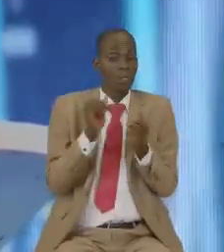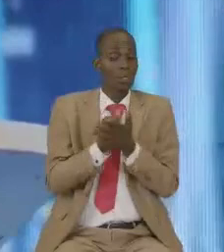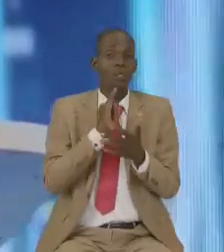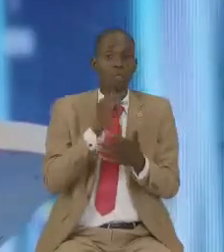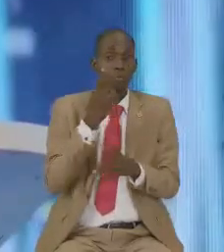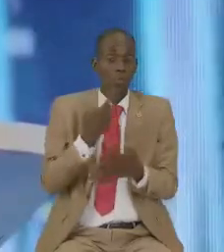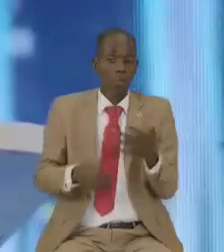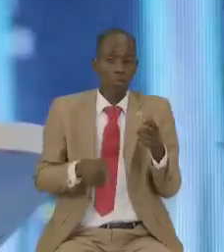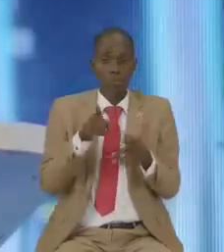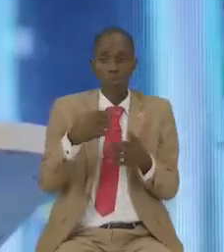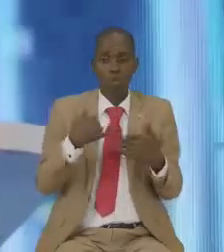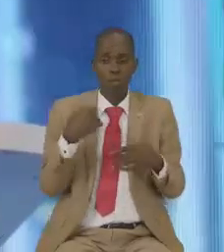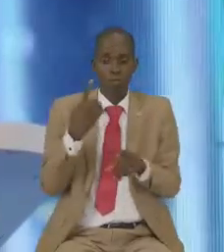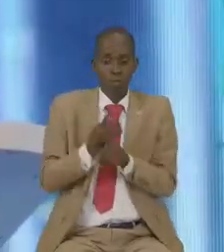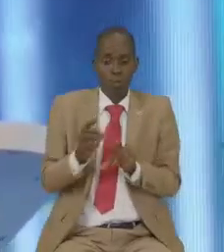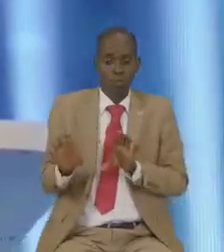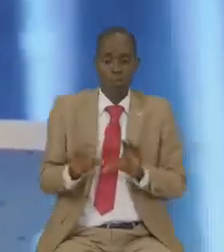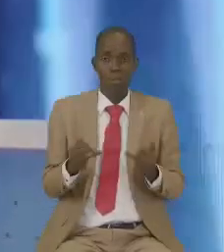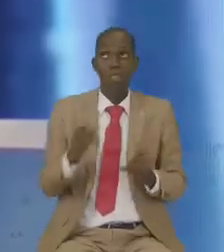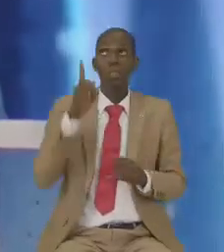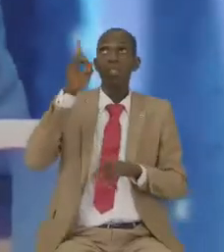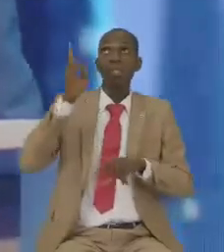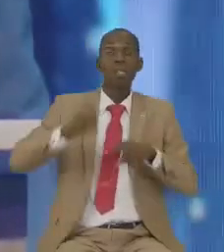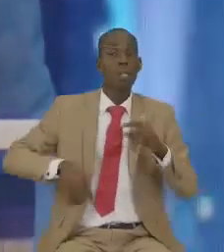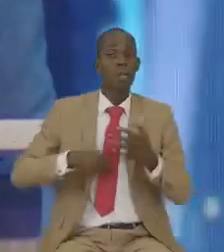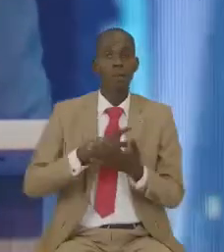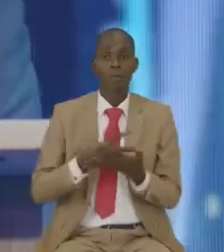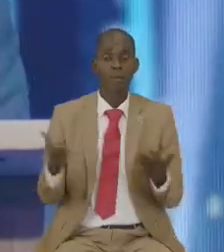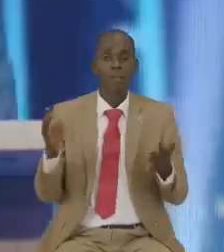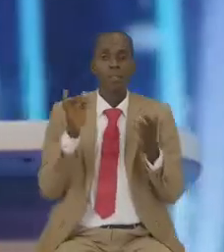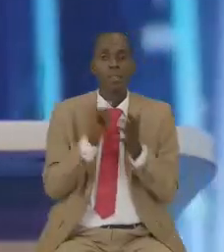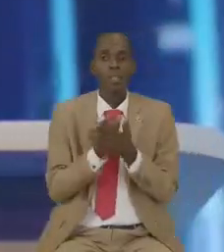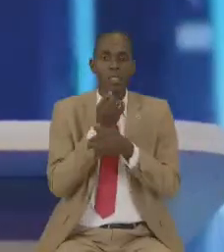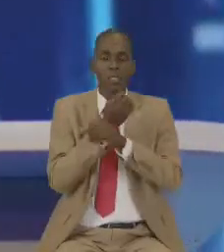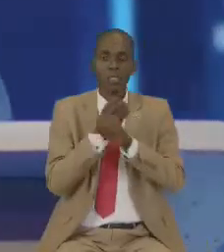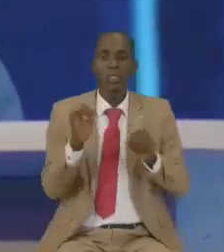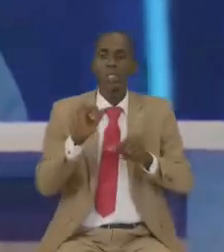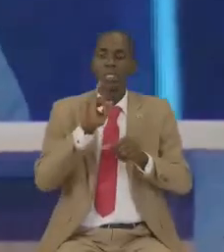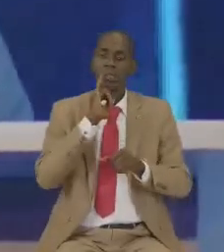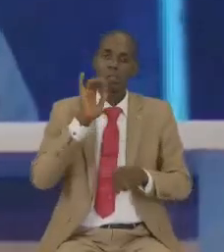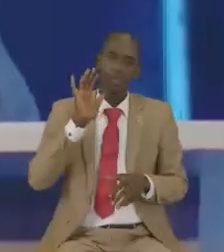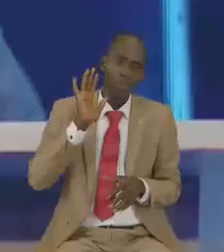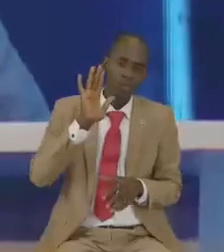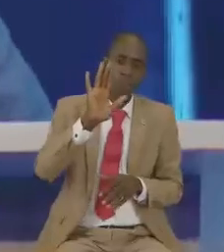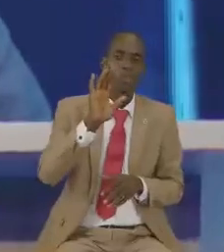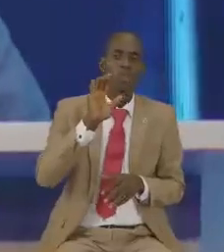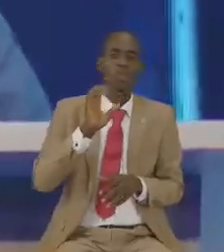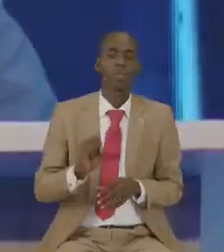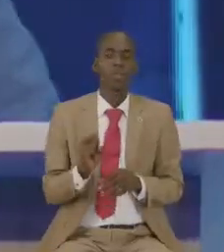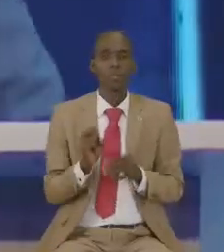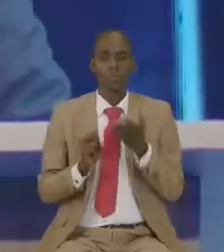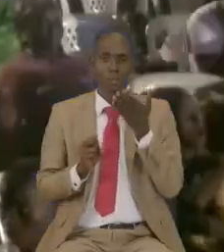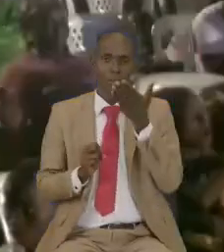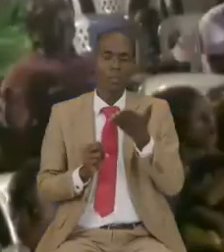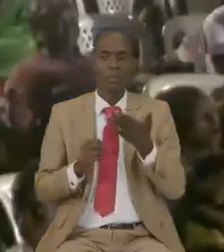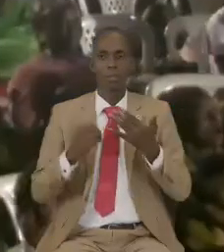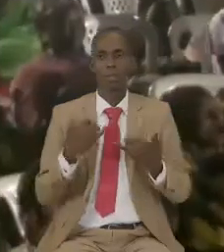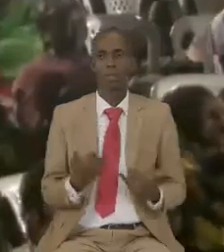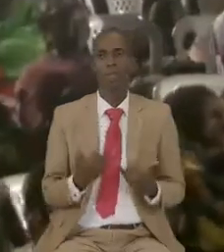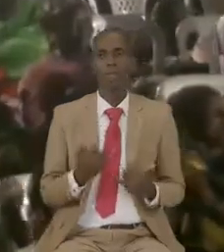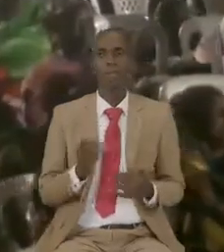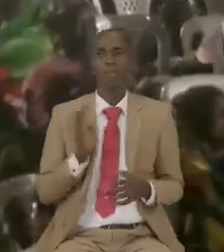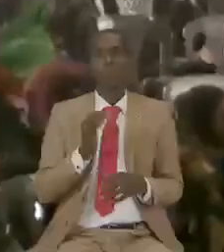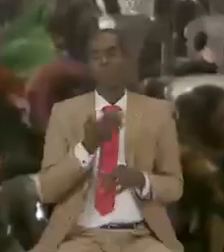done. And he cannot fail. That salvation is yours right there now. Our counselors